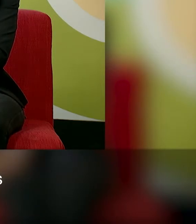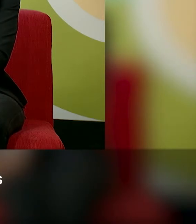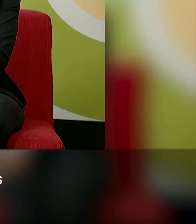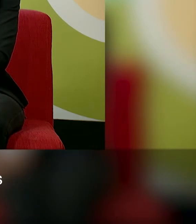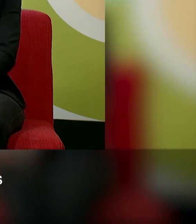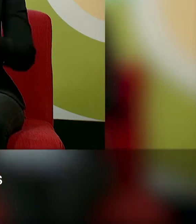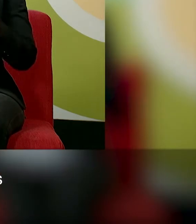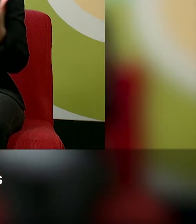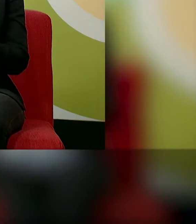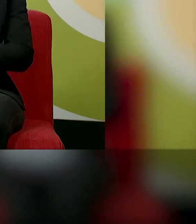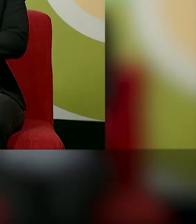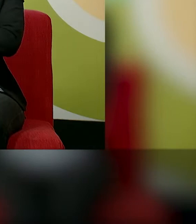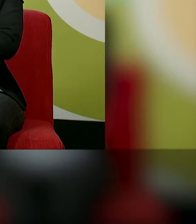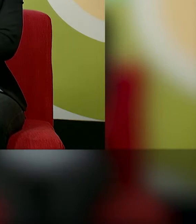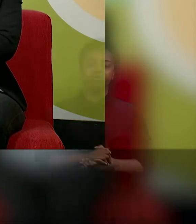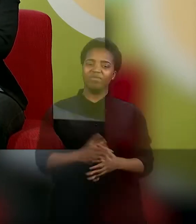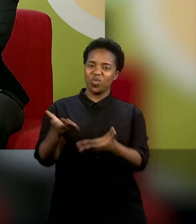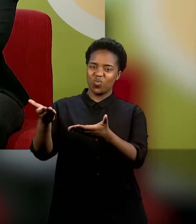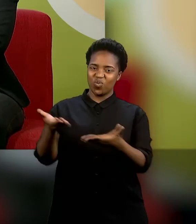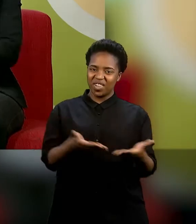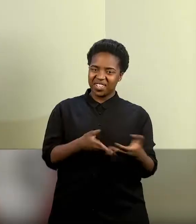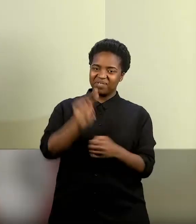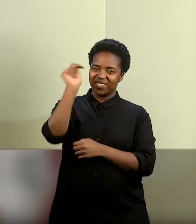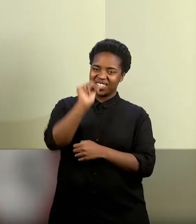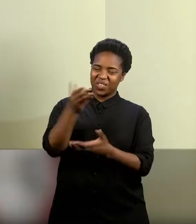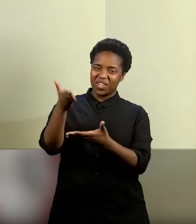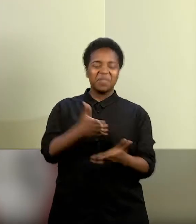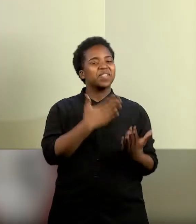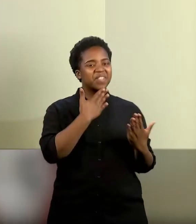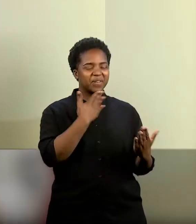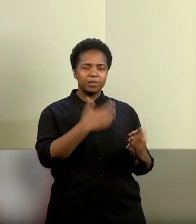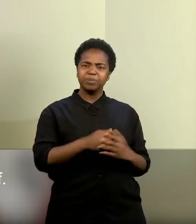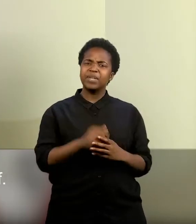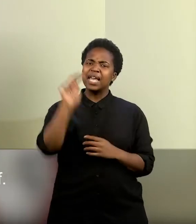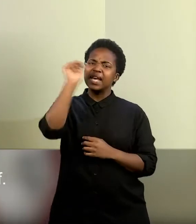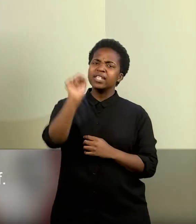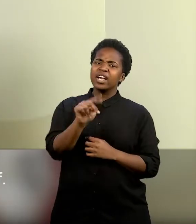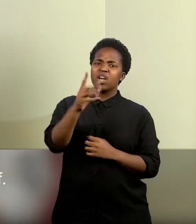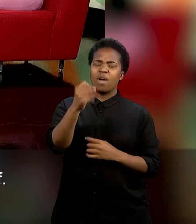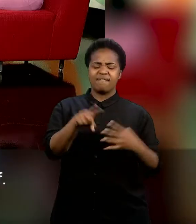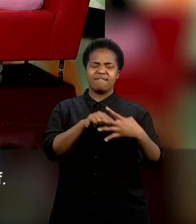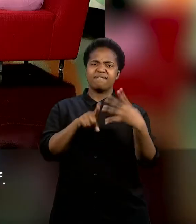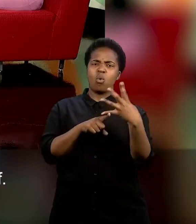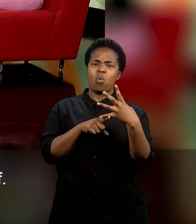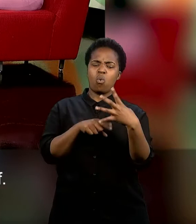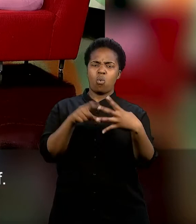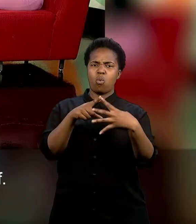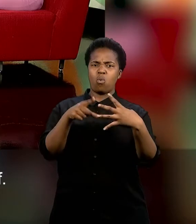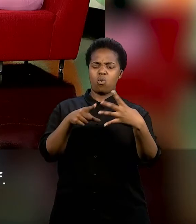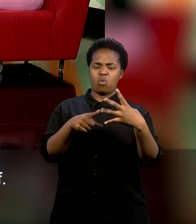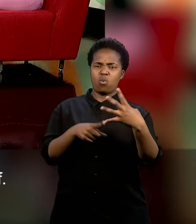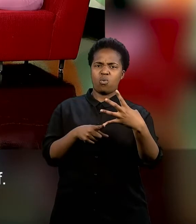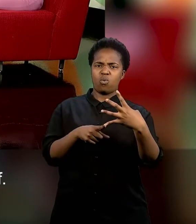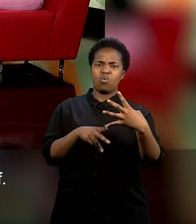School for Translators and Interpreters. Welcome to the show, Natasha. Thank you, Raina. Natasha, there are 4 categories